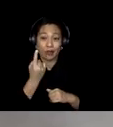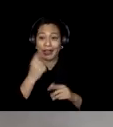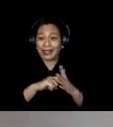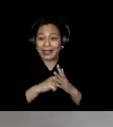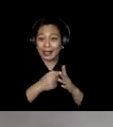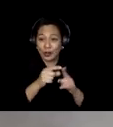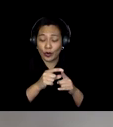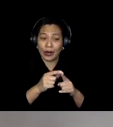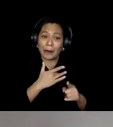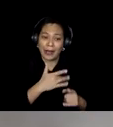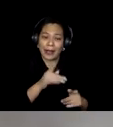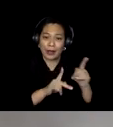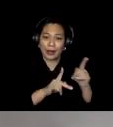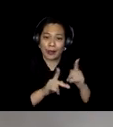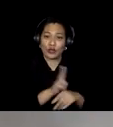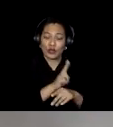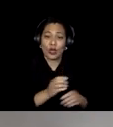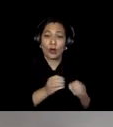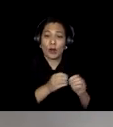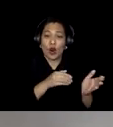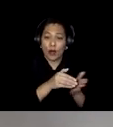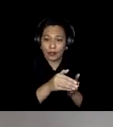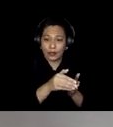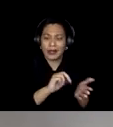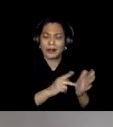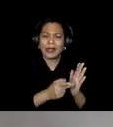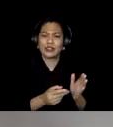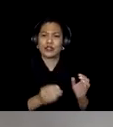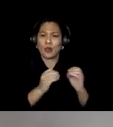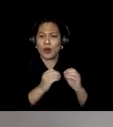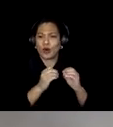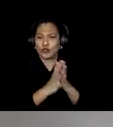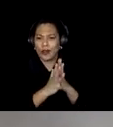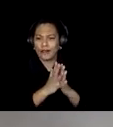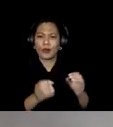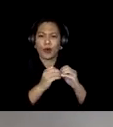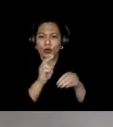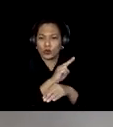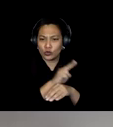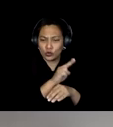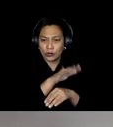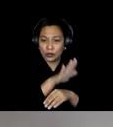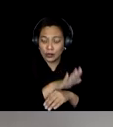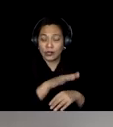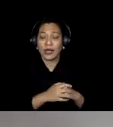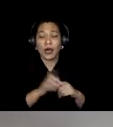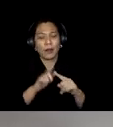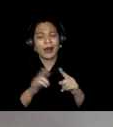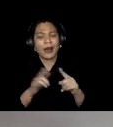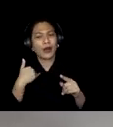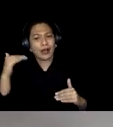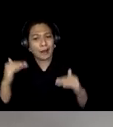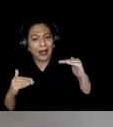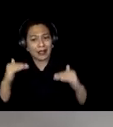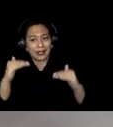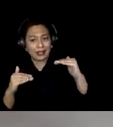for, it does have a higher amount of traffic that it could potentially bring in. But there is kind of a balance, because if we go